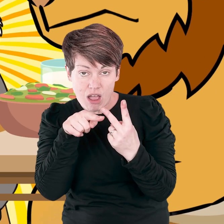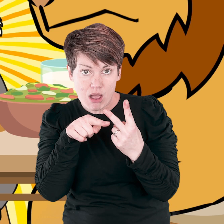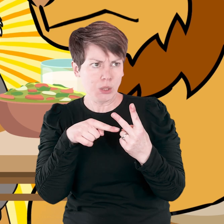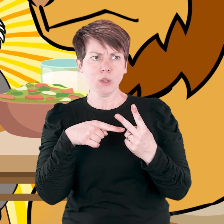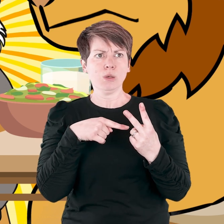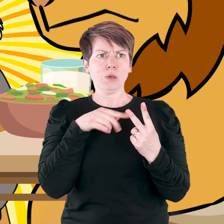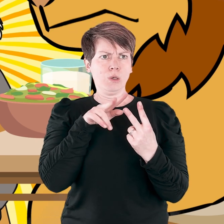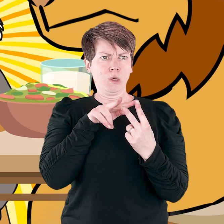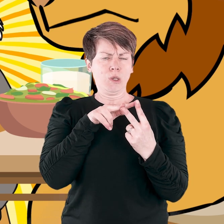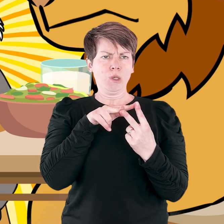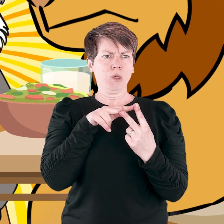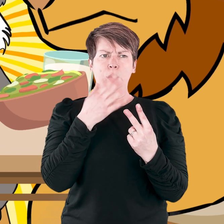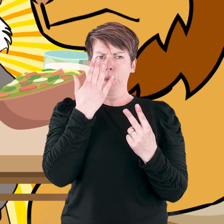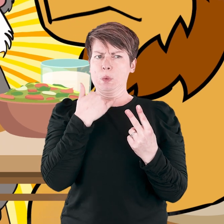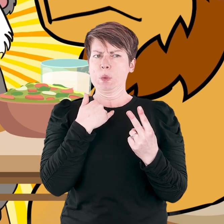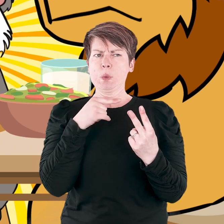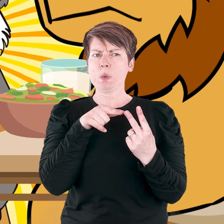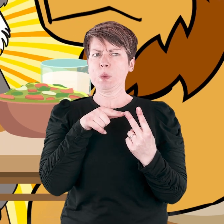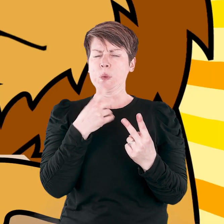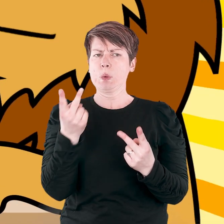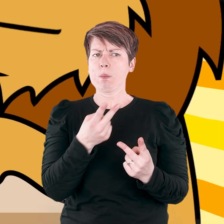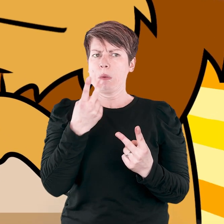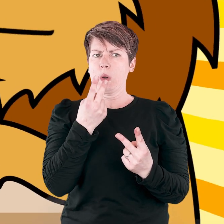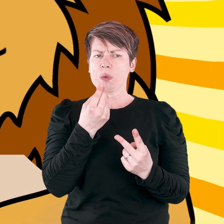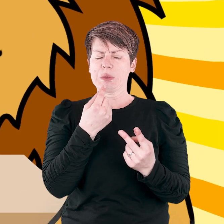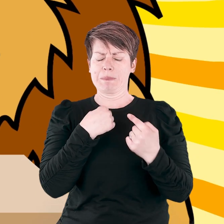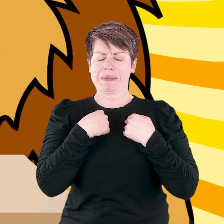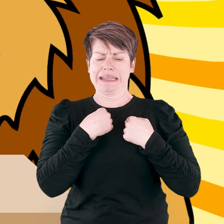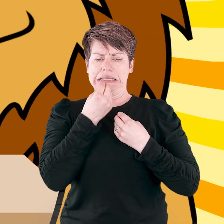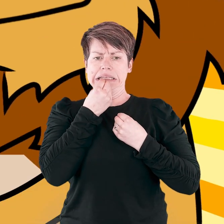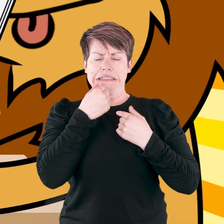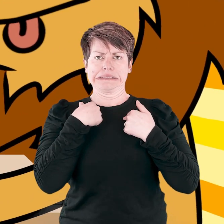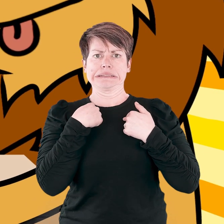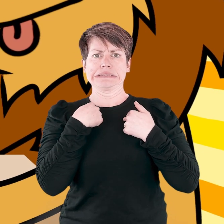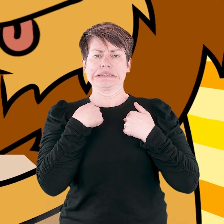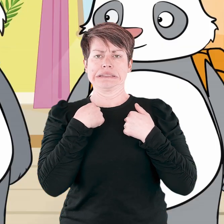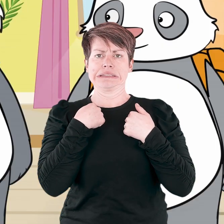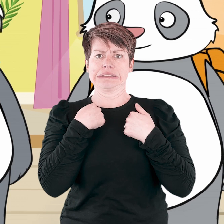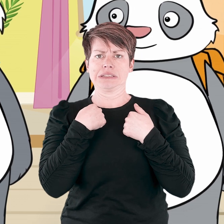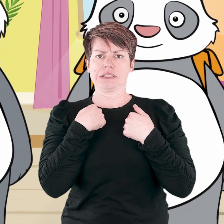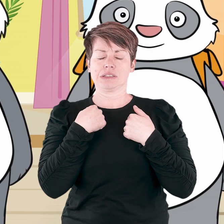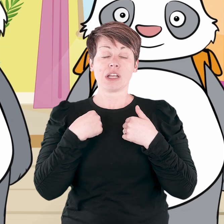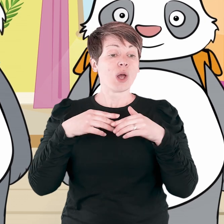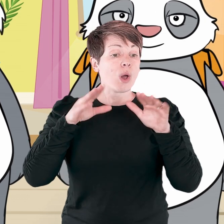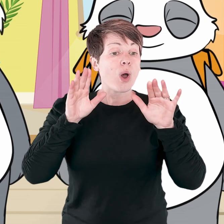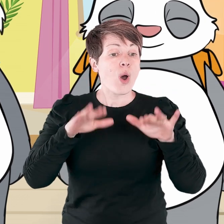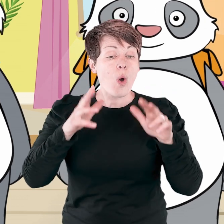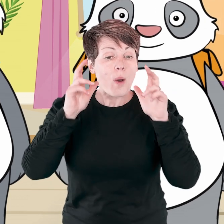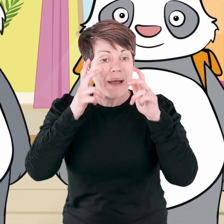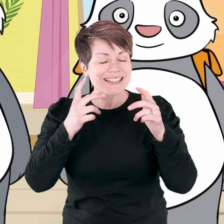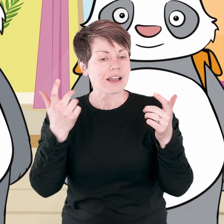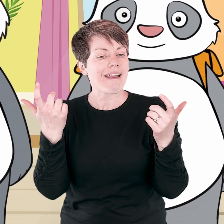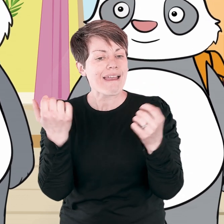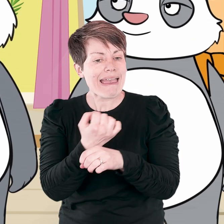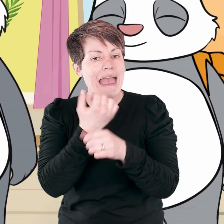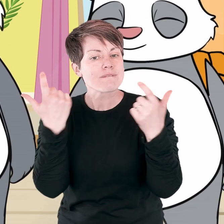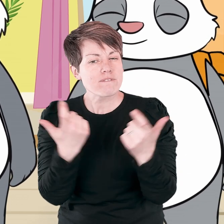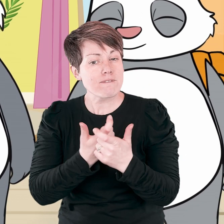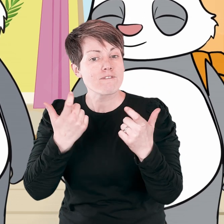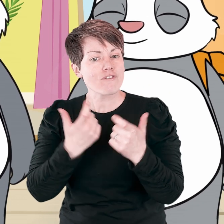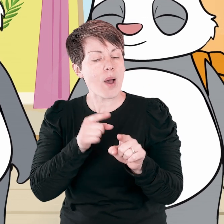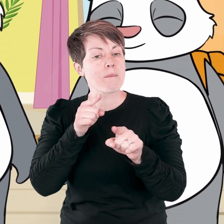Oh, I don't like my chances with either. I might end up being the dinner. Well, Pandas, this game is a lot